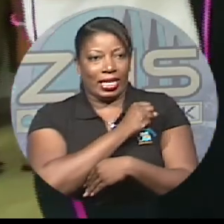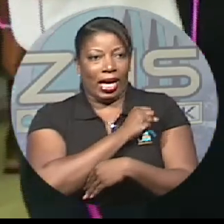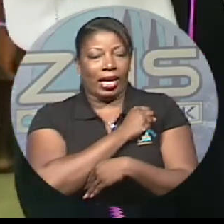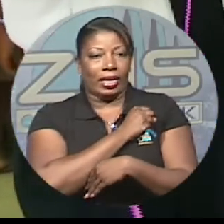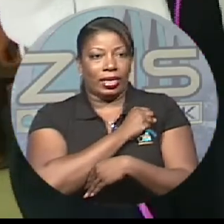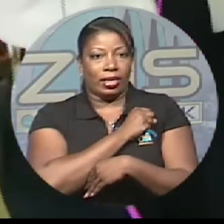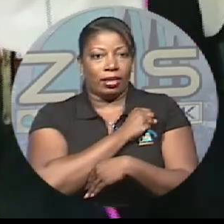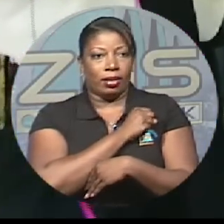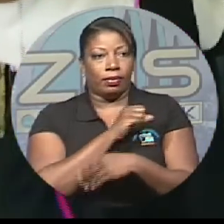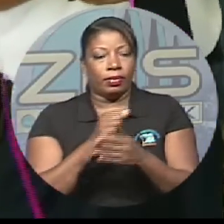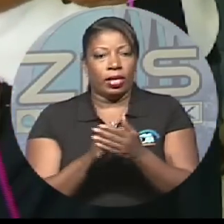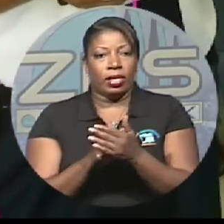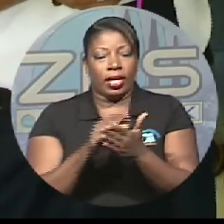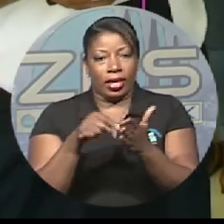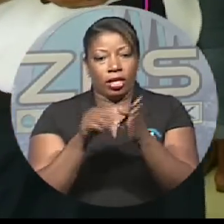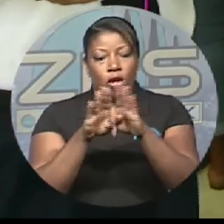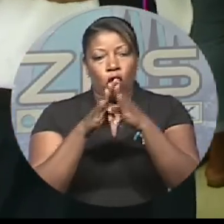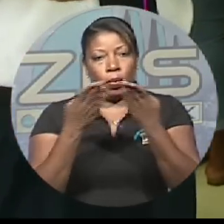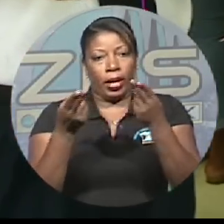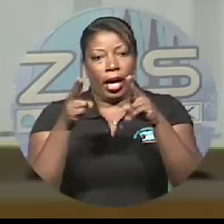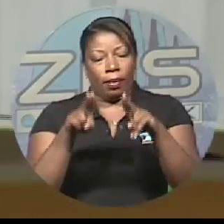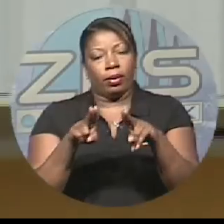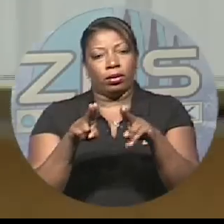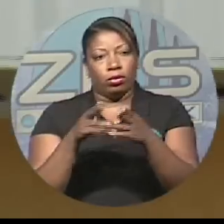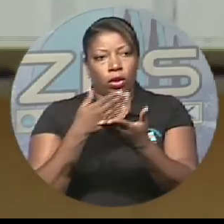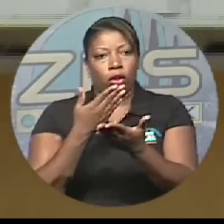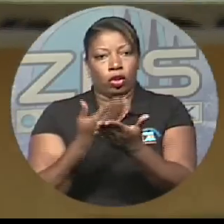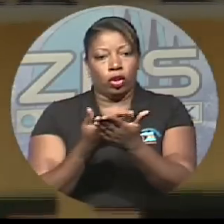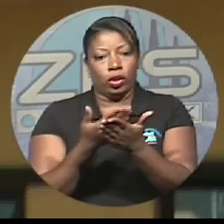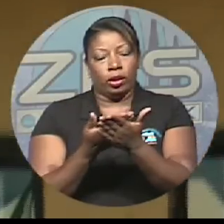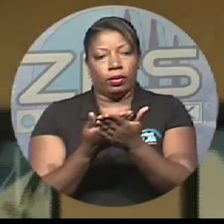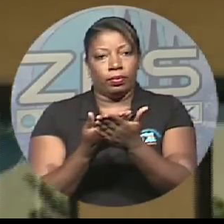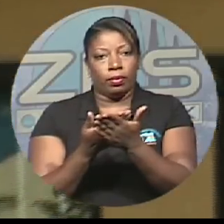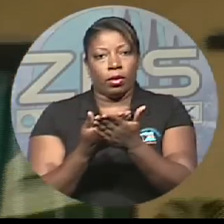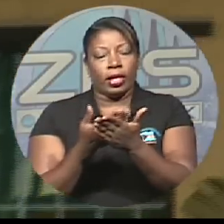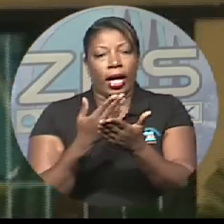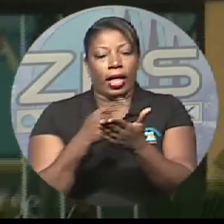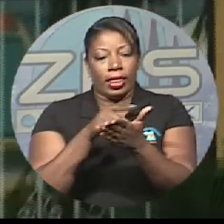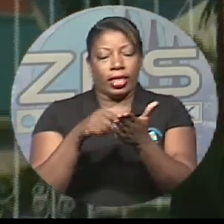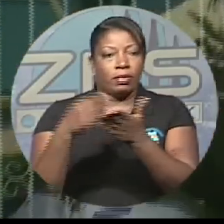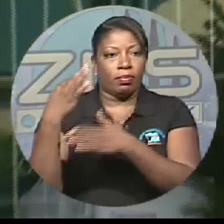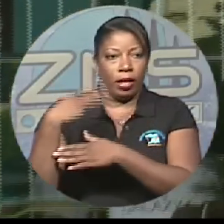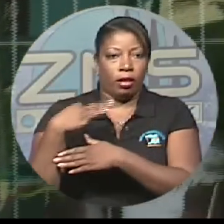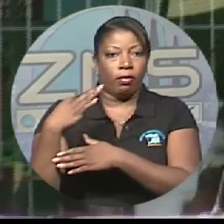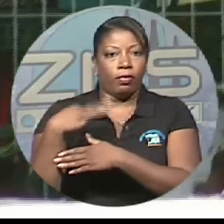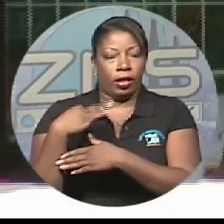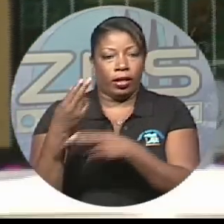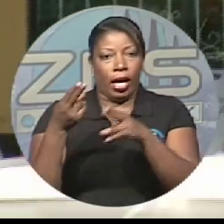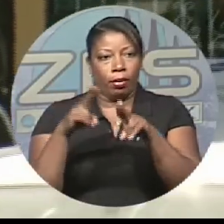rather smoothly, and he notes the economic benefits that BTC provides through this franchise offering.